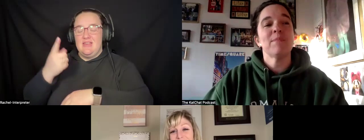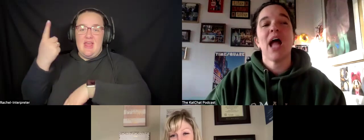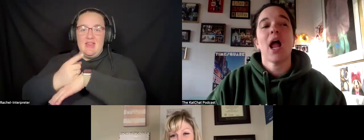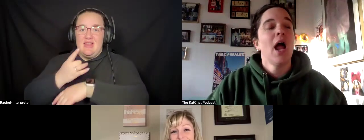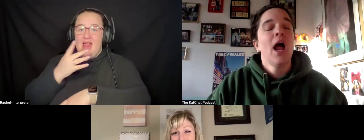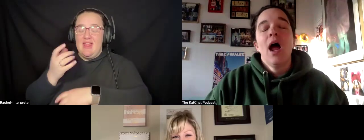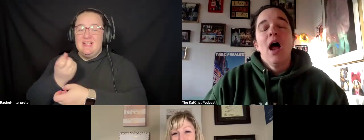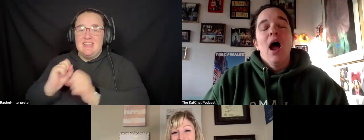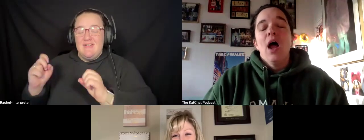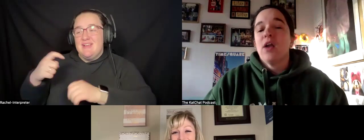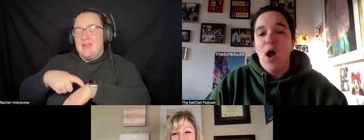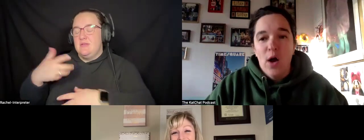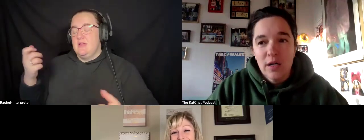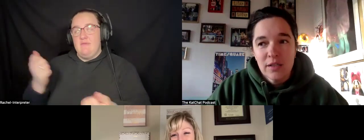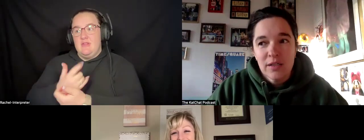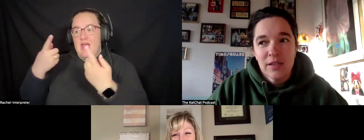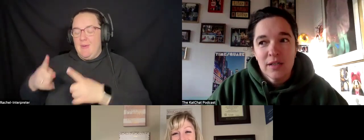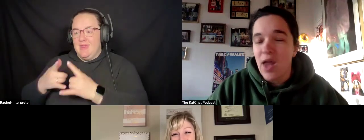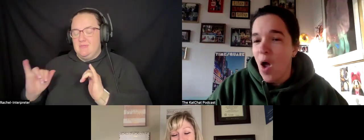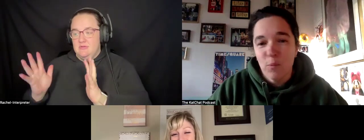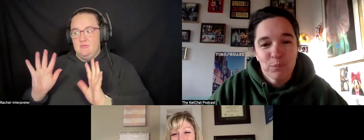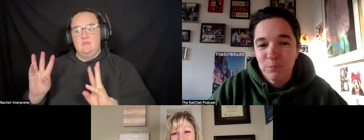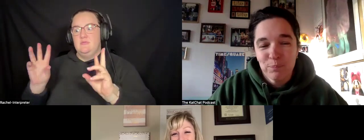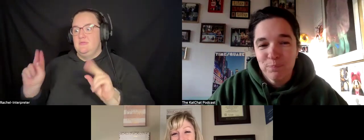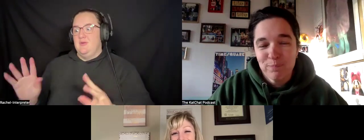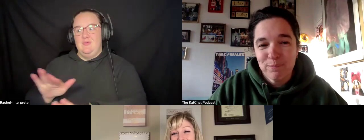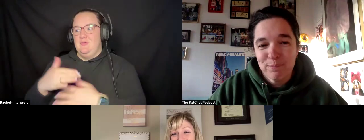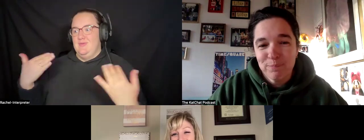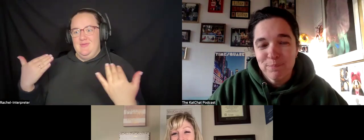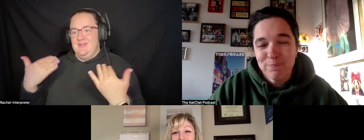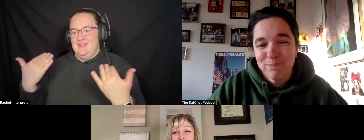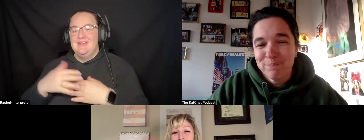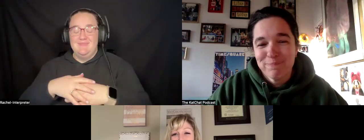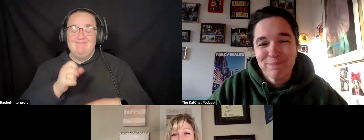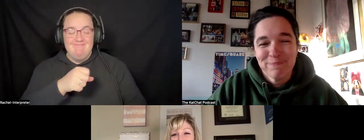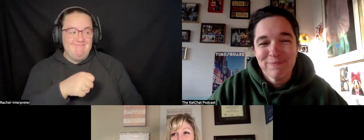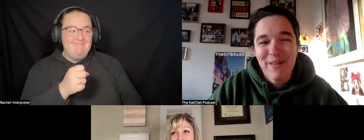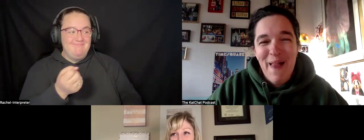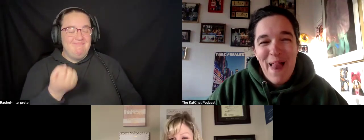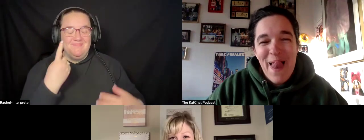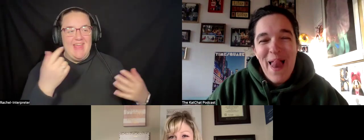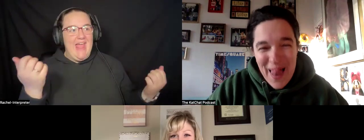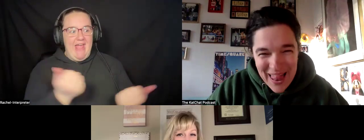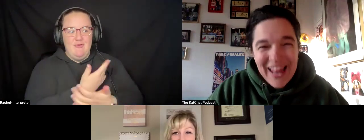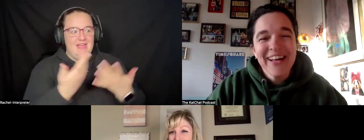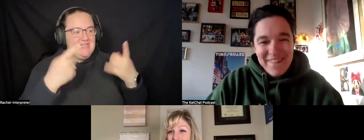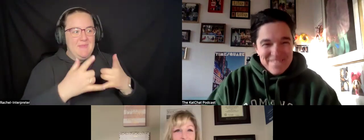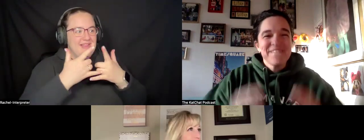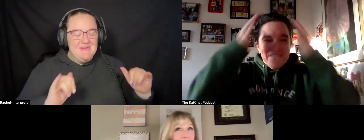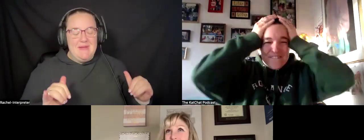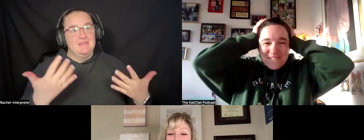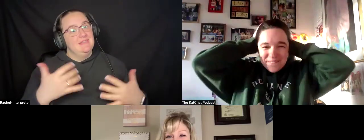1 month. I'm like, no, no. Yes, yeah, all the things and all at once. And it's